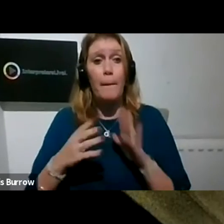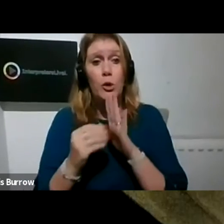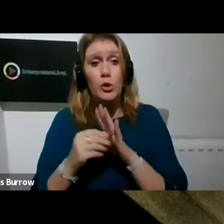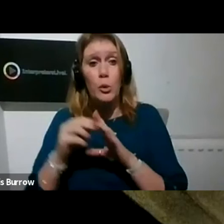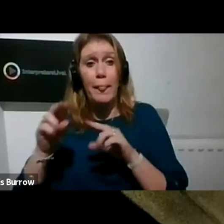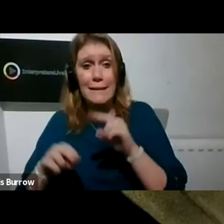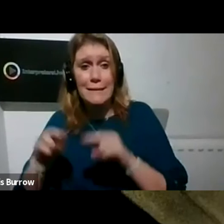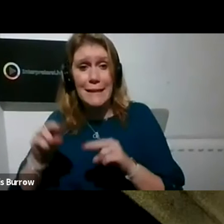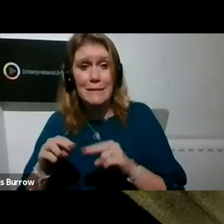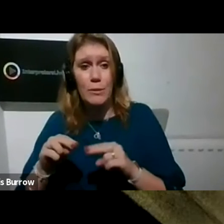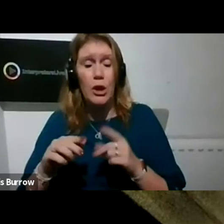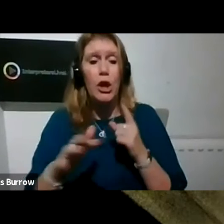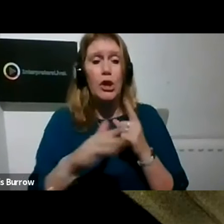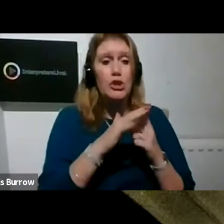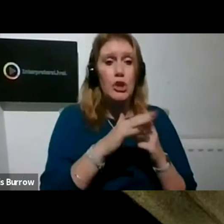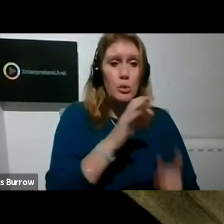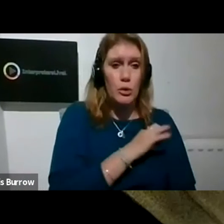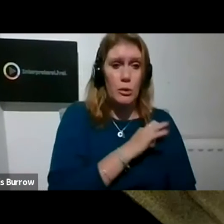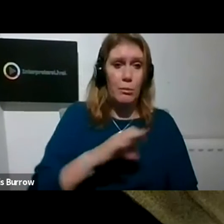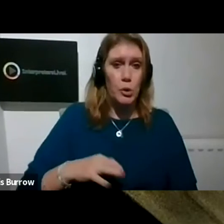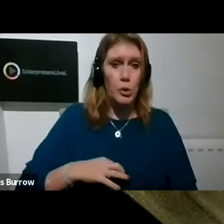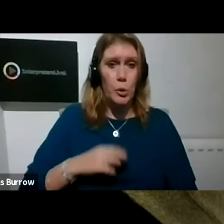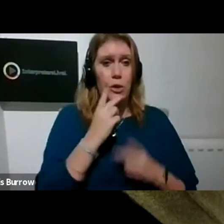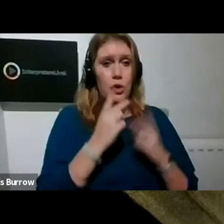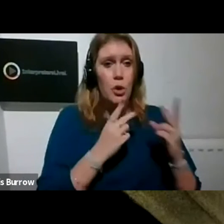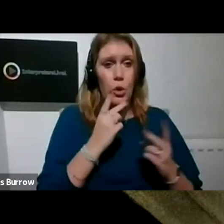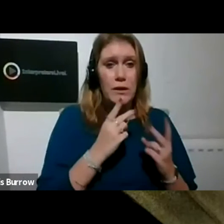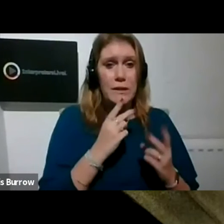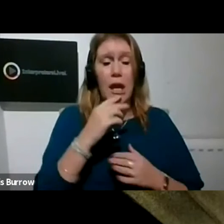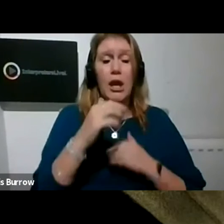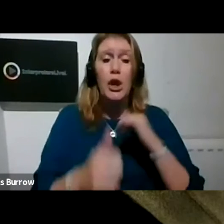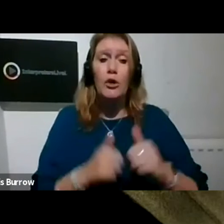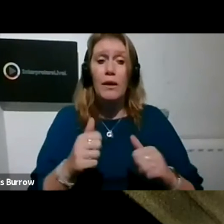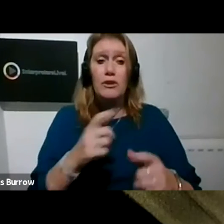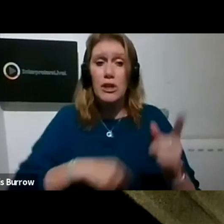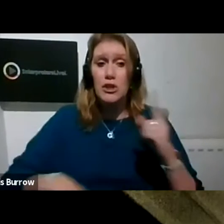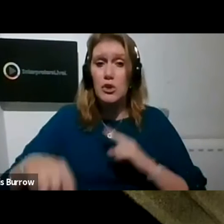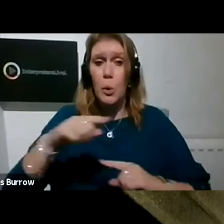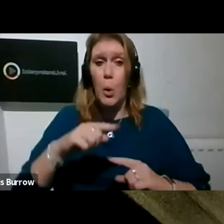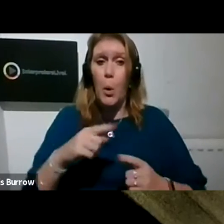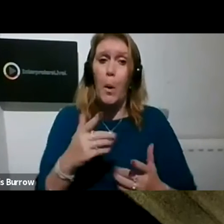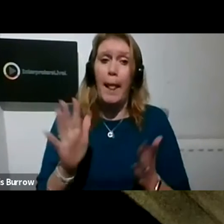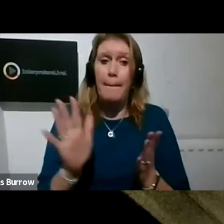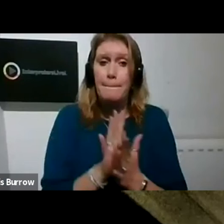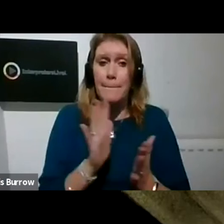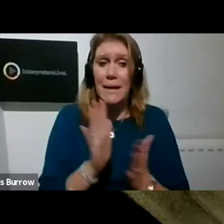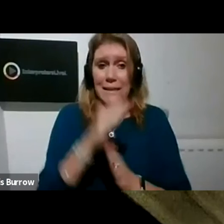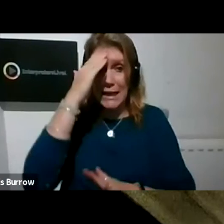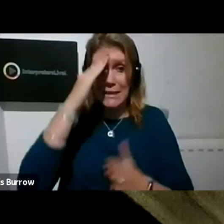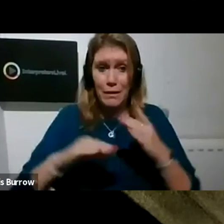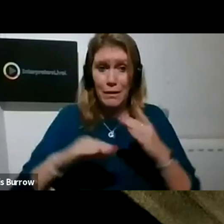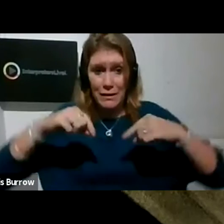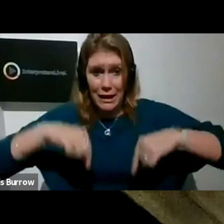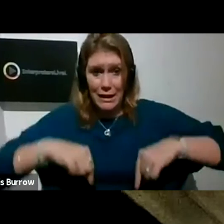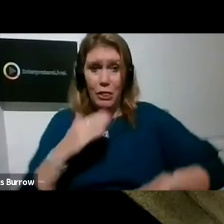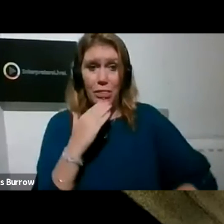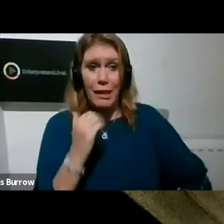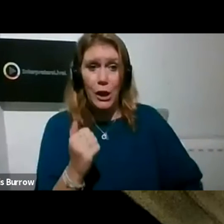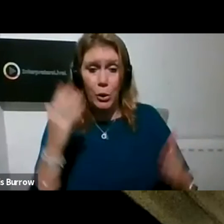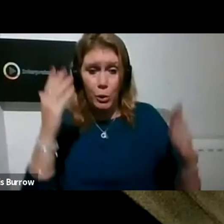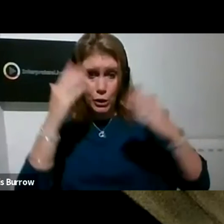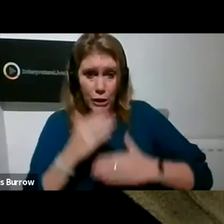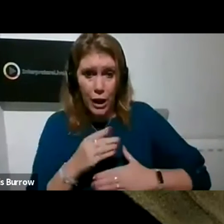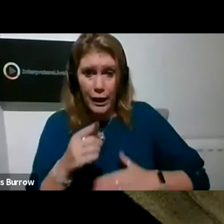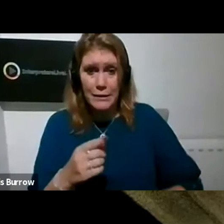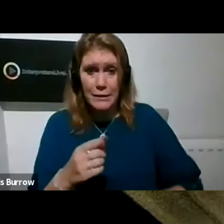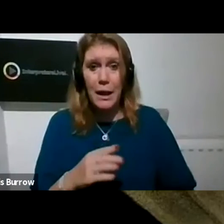Huge congratulations to all. So pleased I managed to experience this. Thank you and good night. Margaret says, yay,